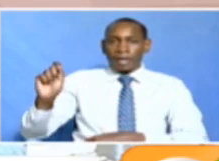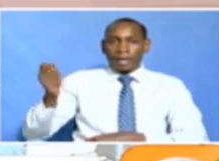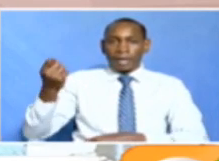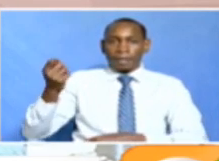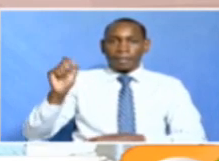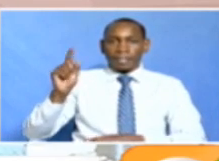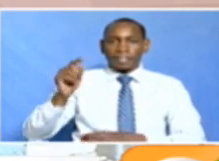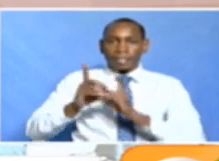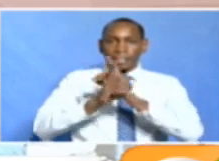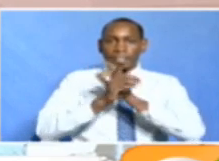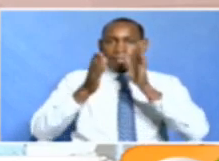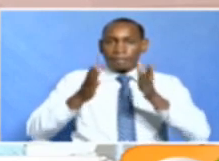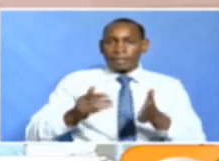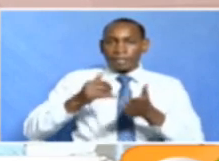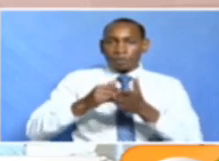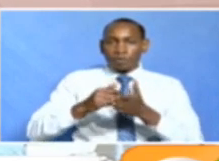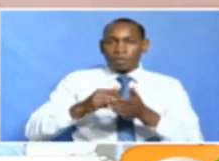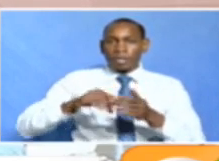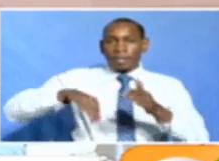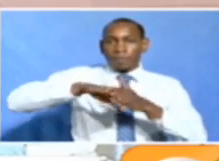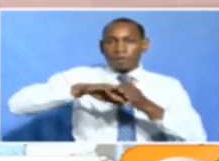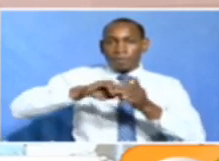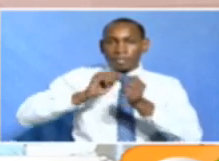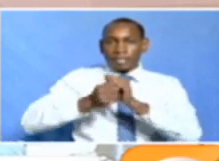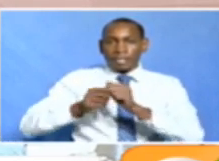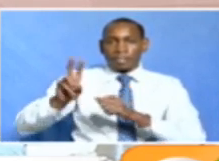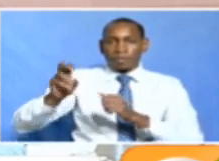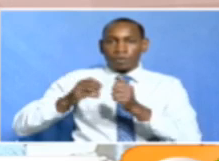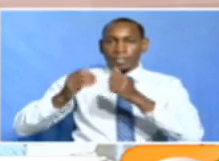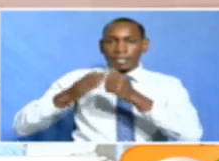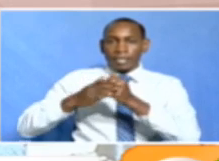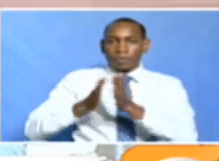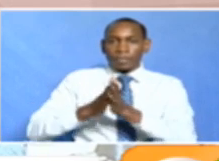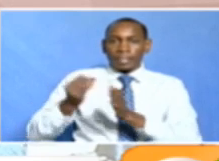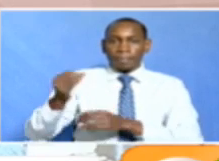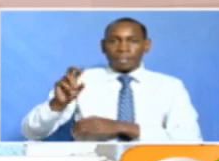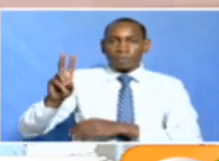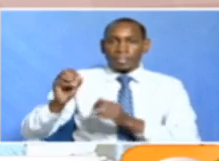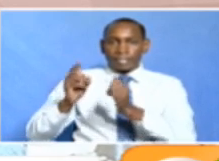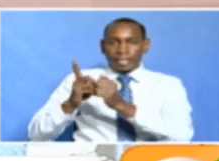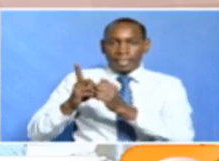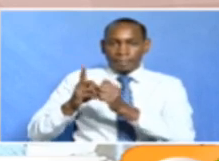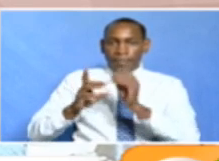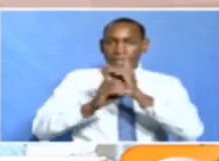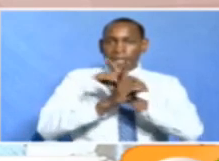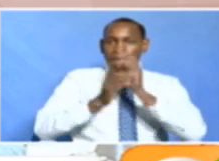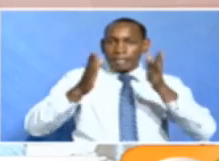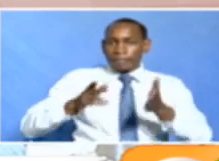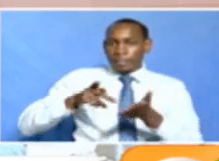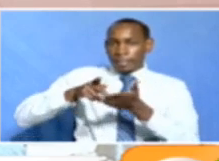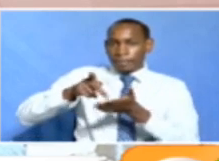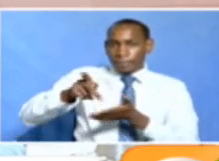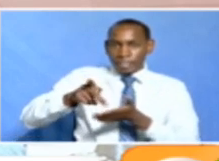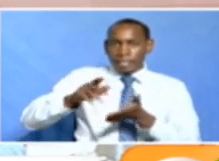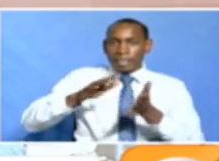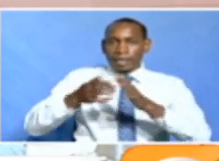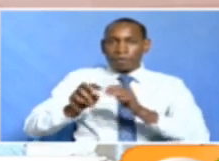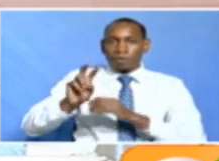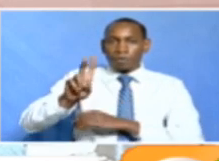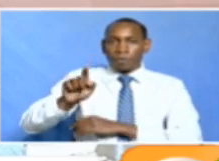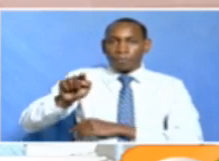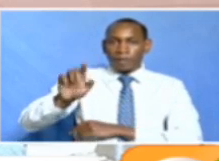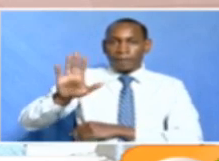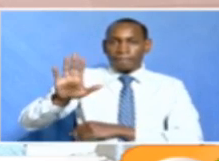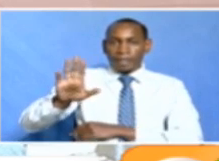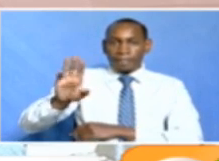Owino in match fixing between June 2009 and March 2011. Owino is said to have been paid upwards of 2.5 million